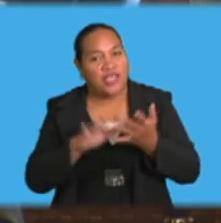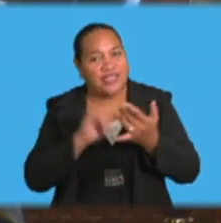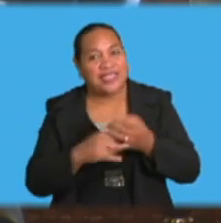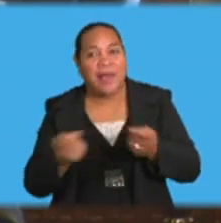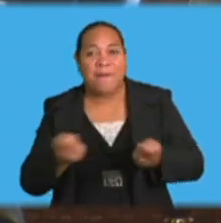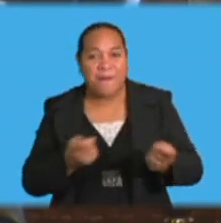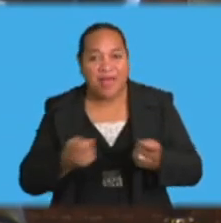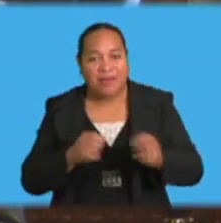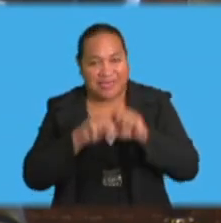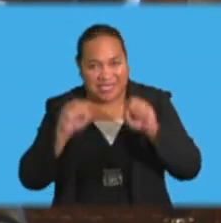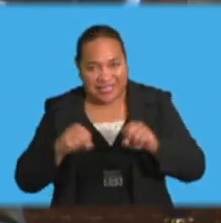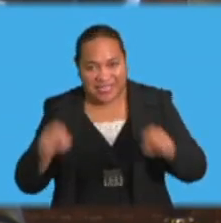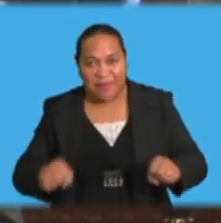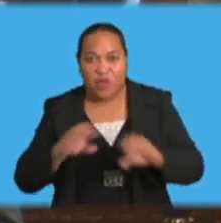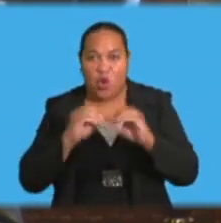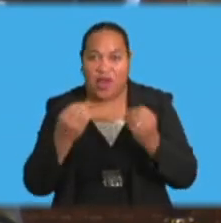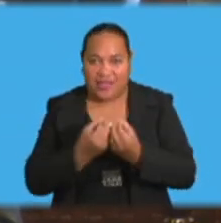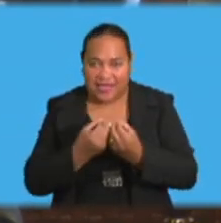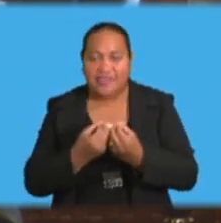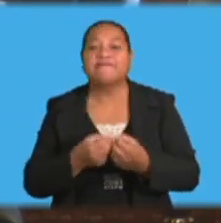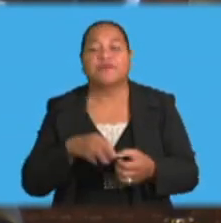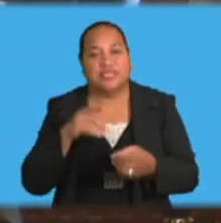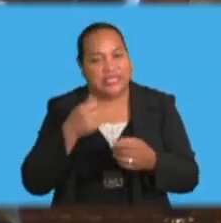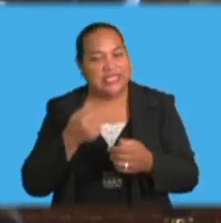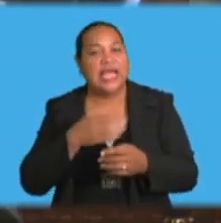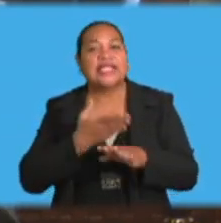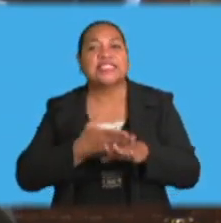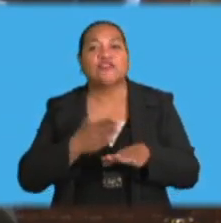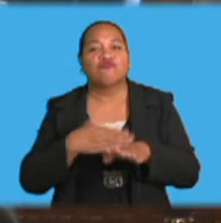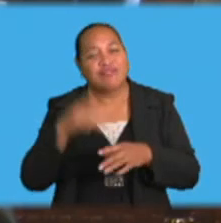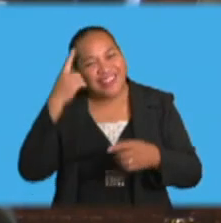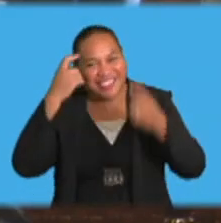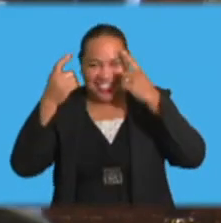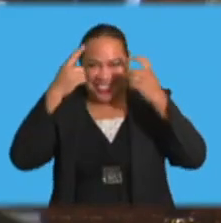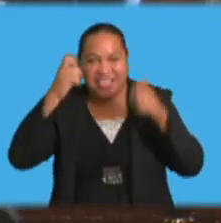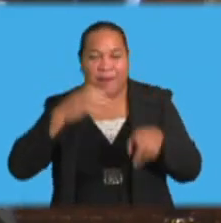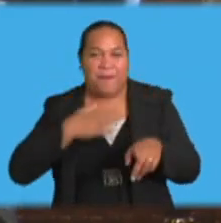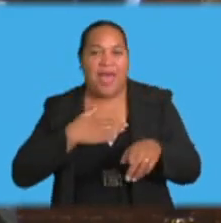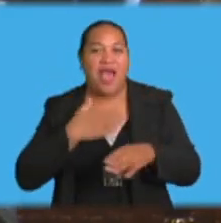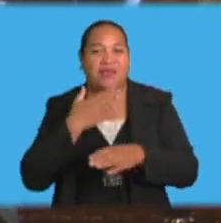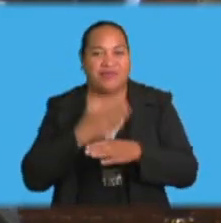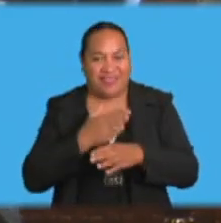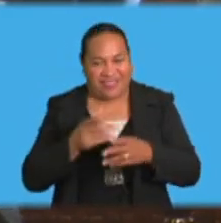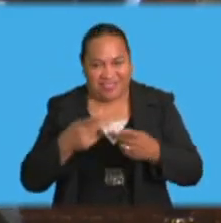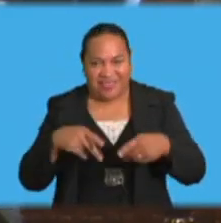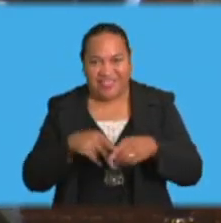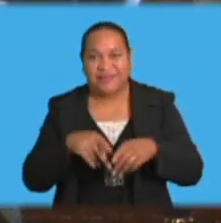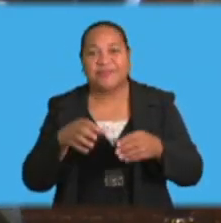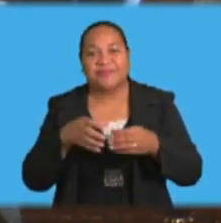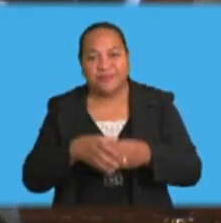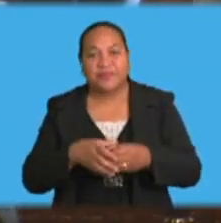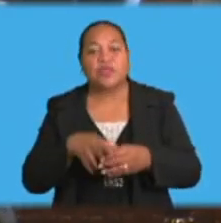system of an organization. These are new initiatives that my ministry will aggressively pursue